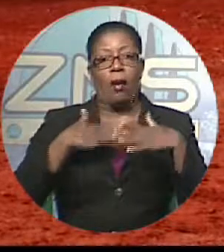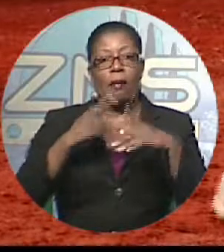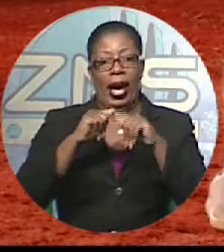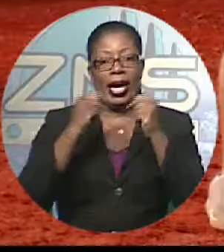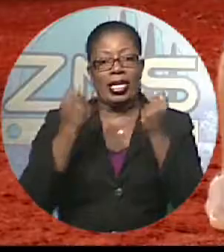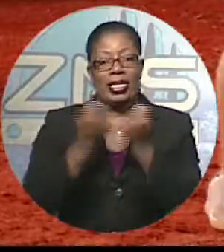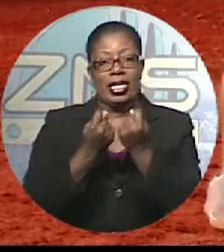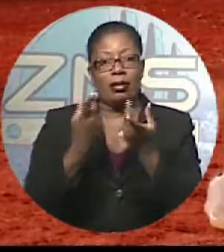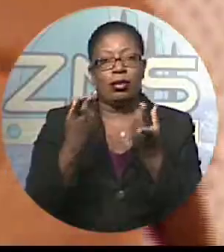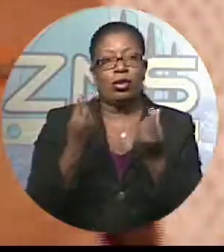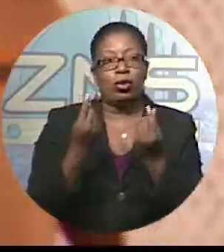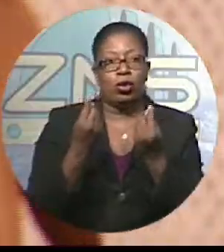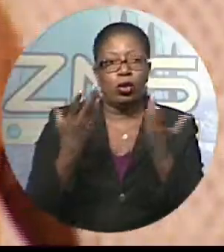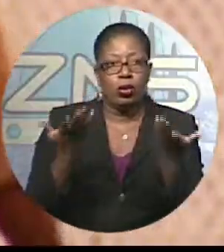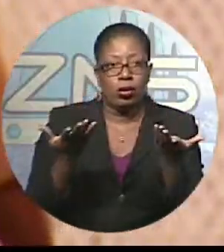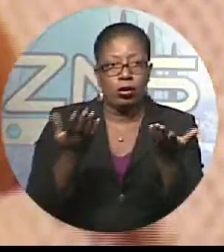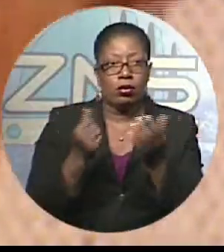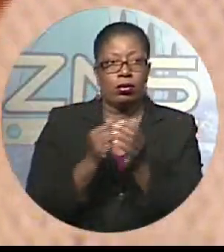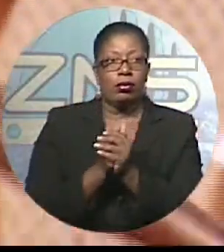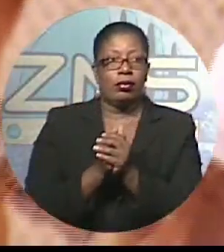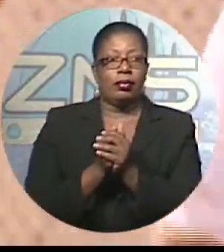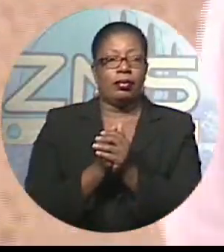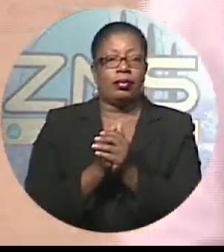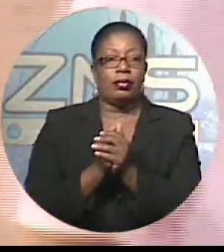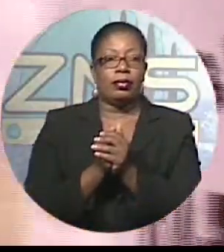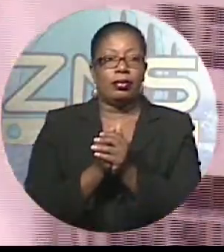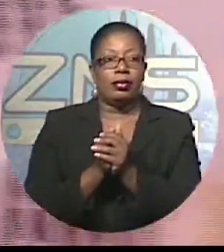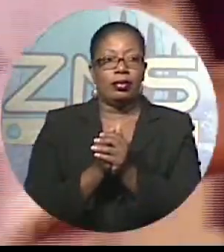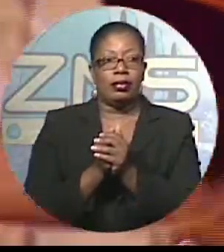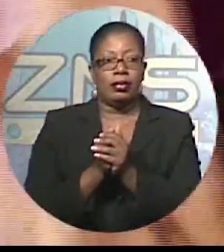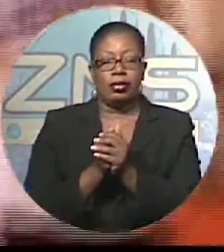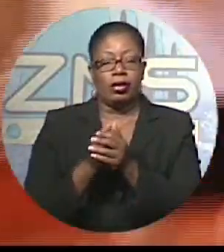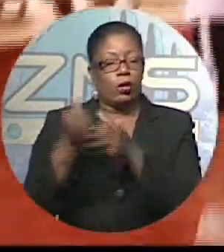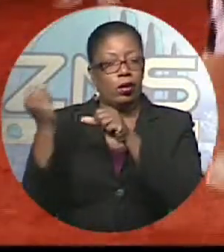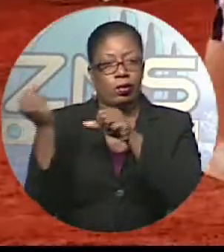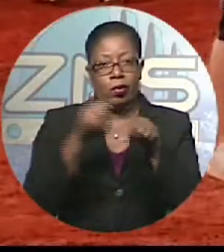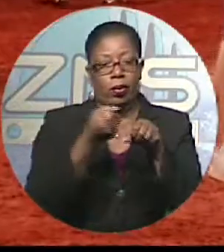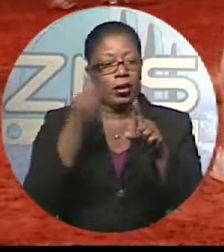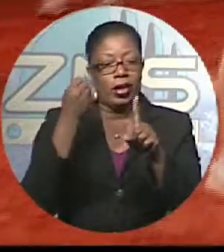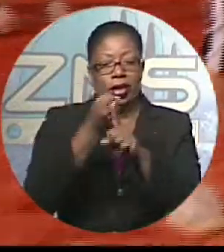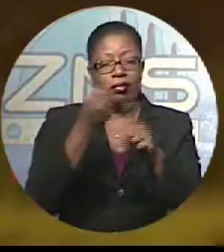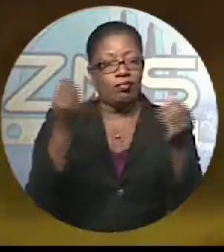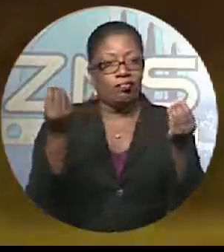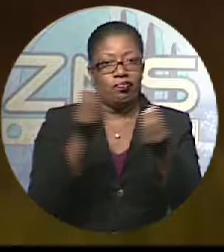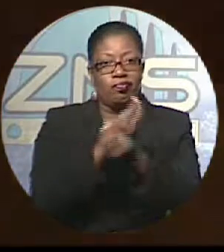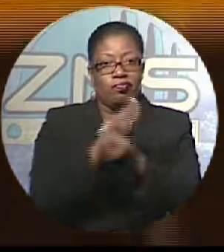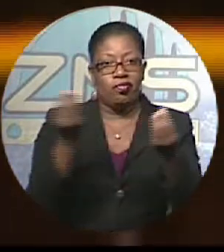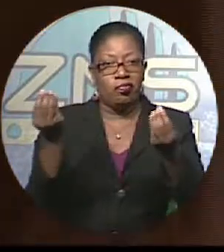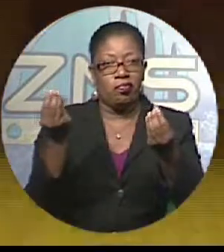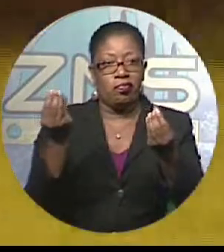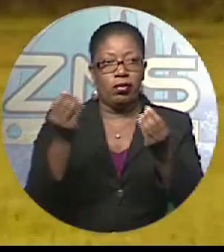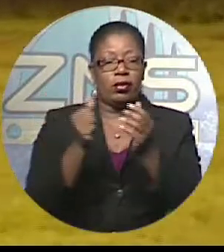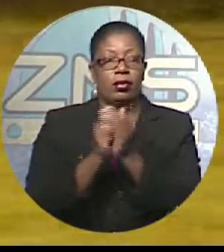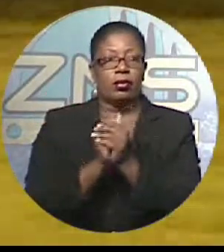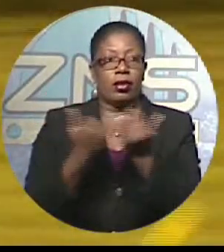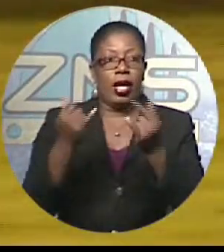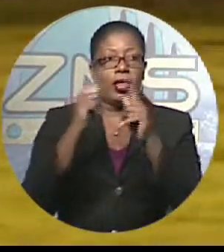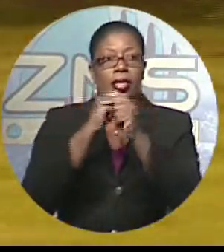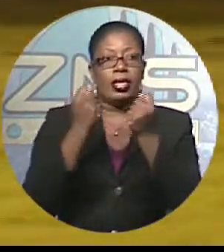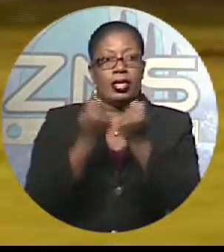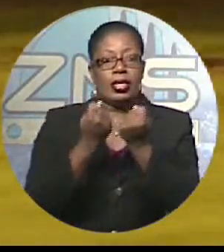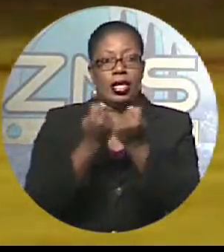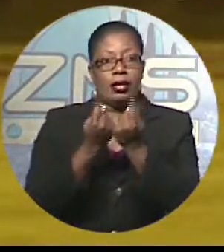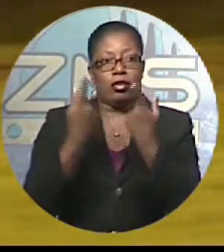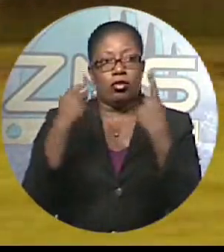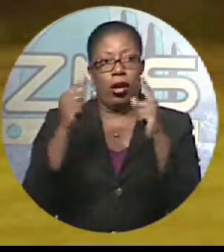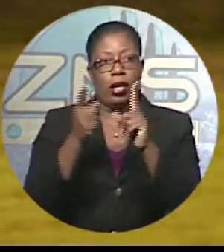Let's just say we were swatting at air all night long. In the fly ball catch, the teams had a rough time